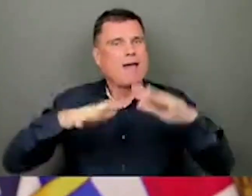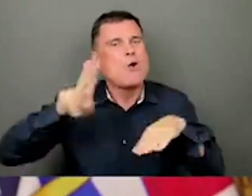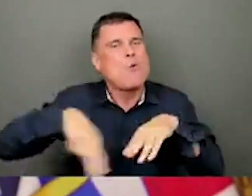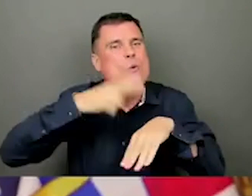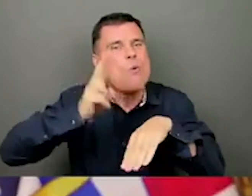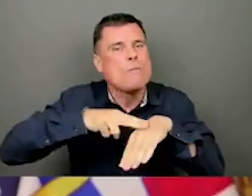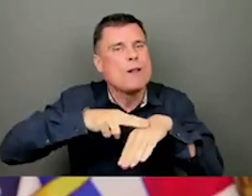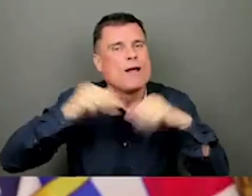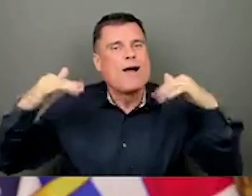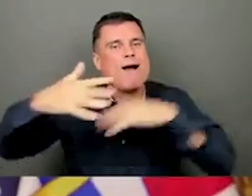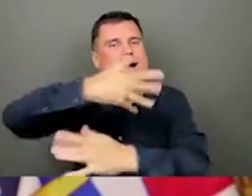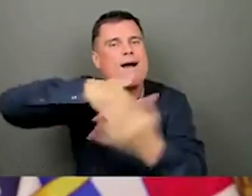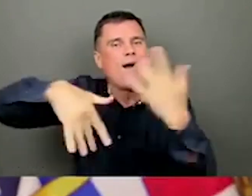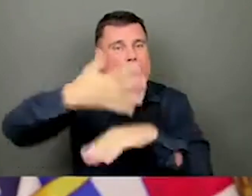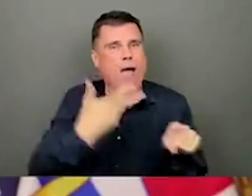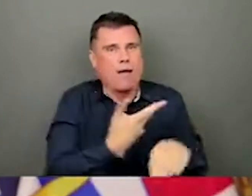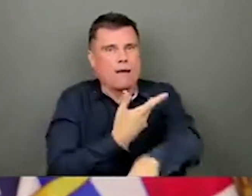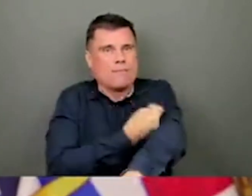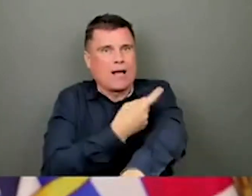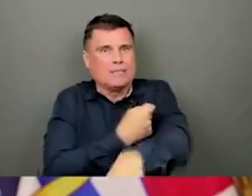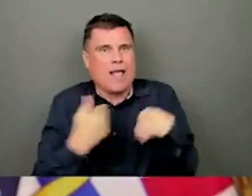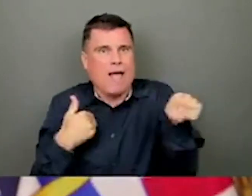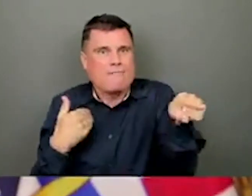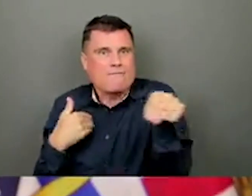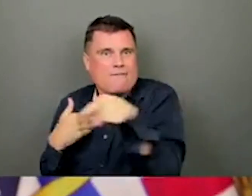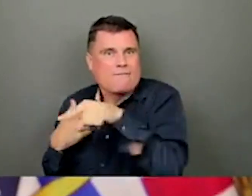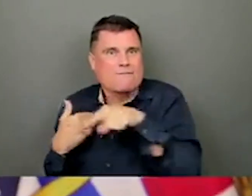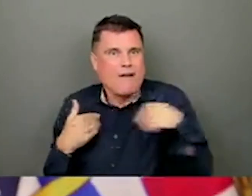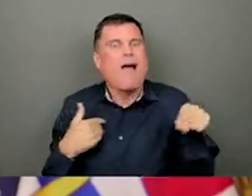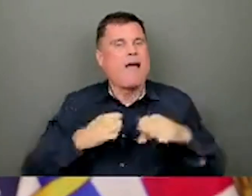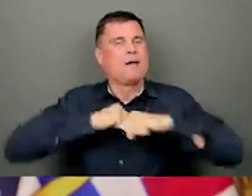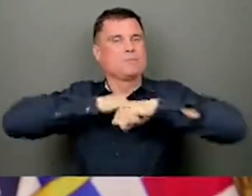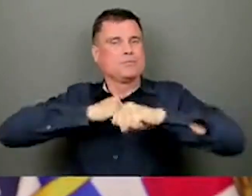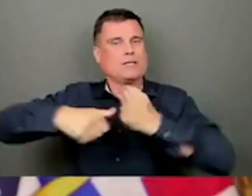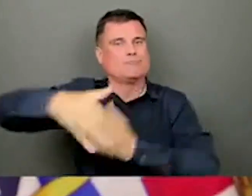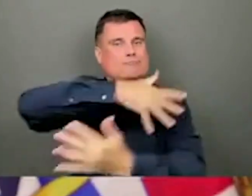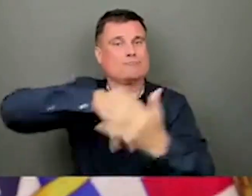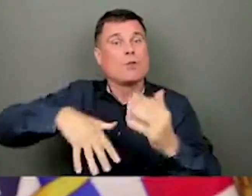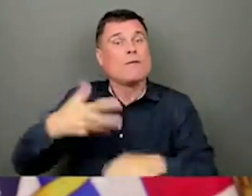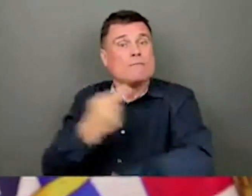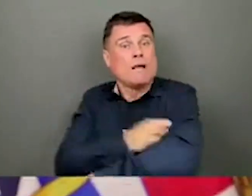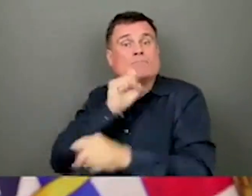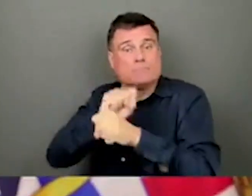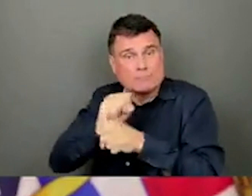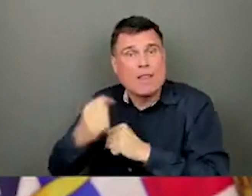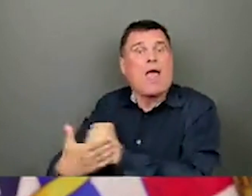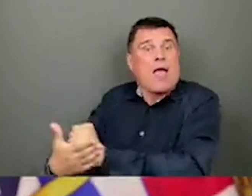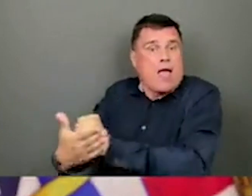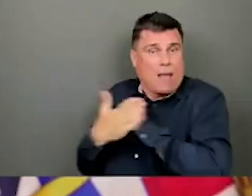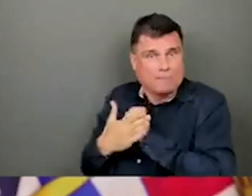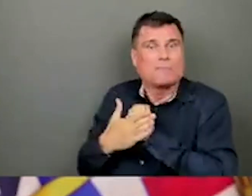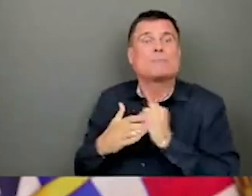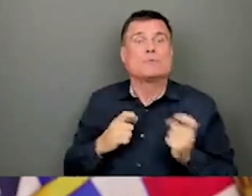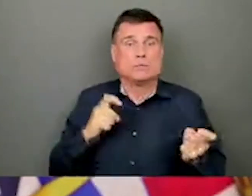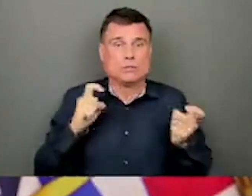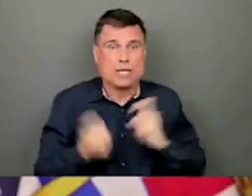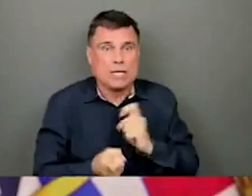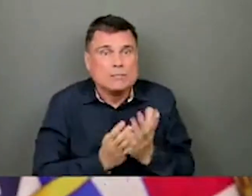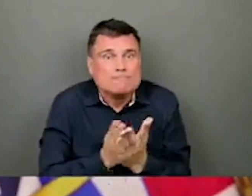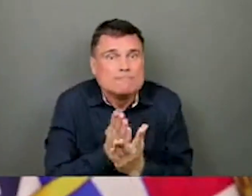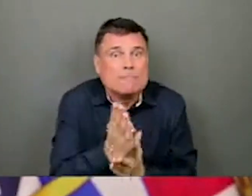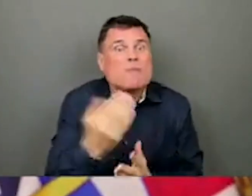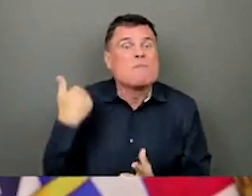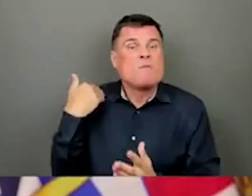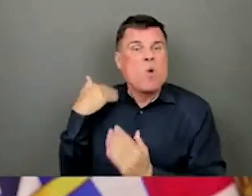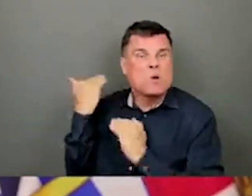we need. Vaccines have changed the way we deal with the pandemic and have made it possible to remove restrictions and get back to doing